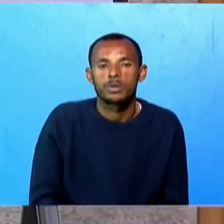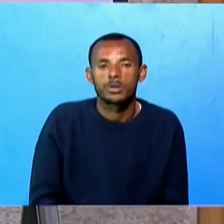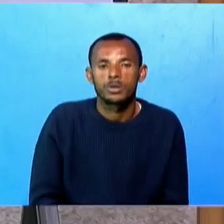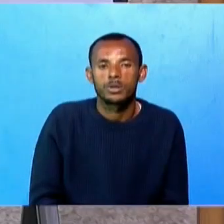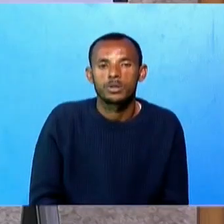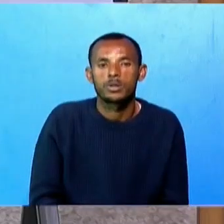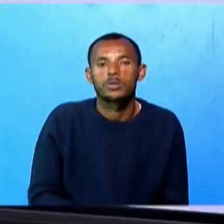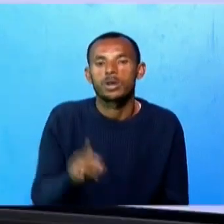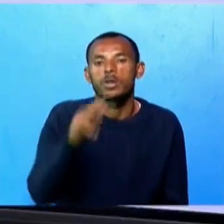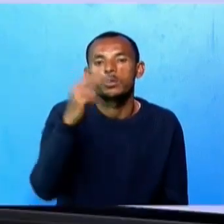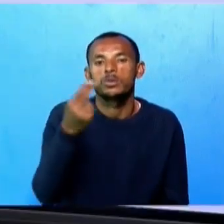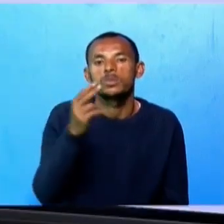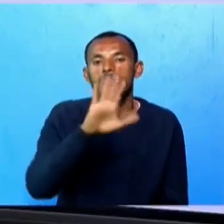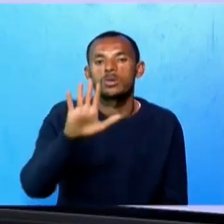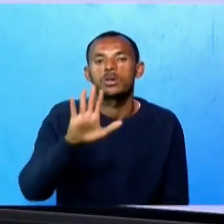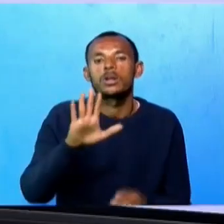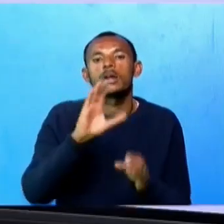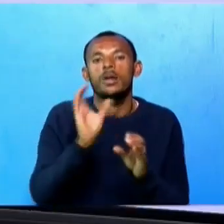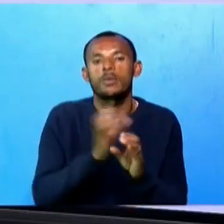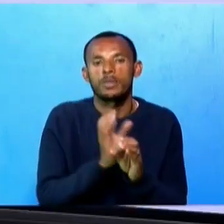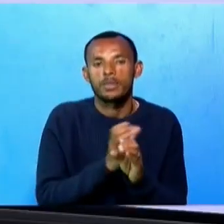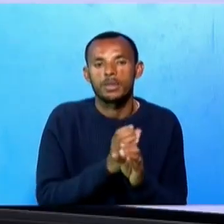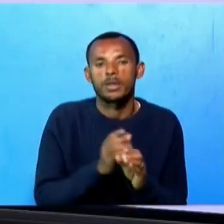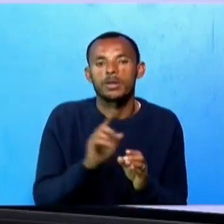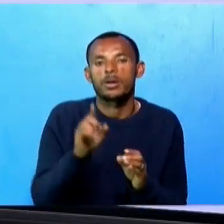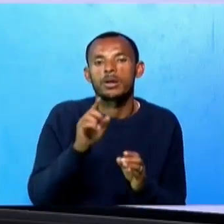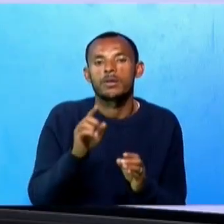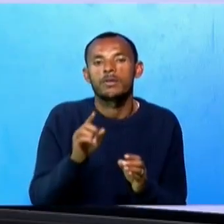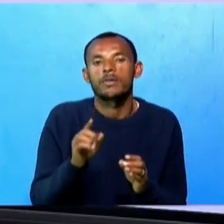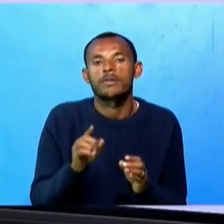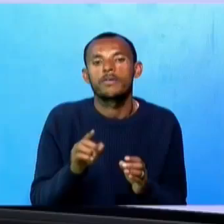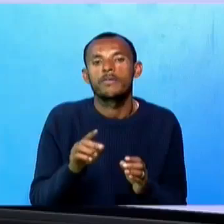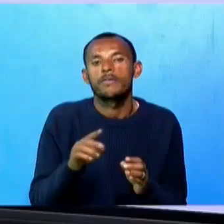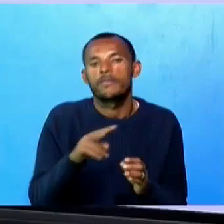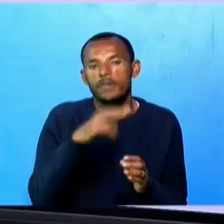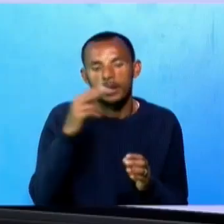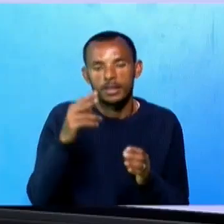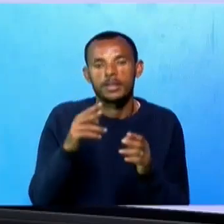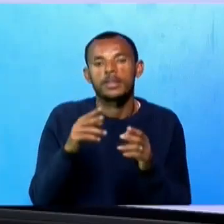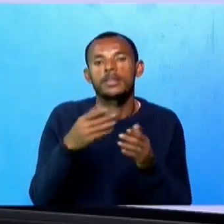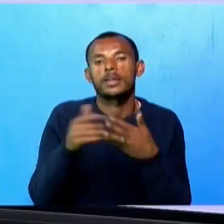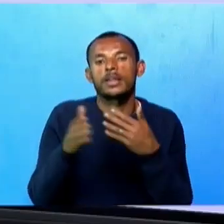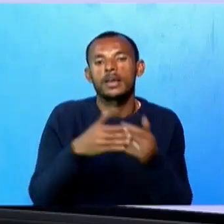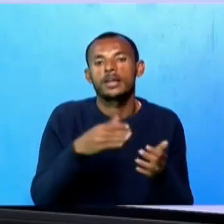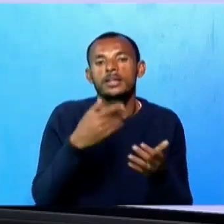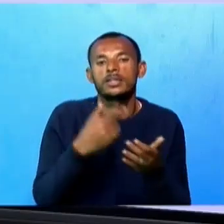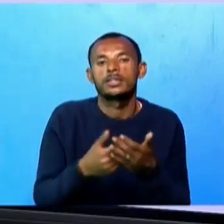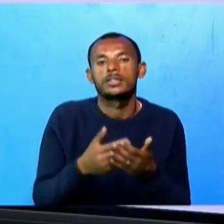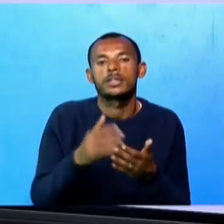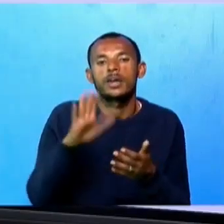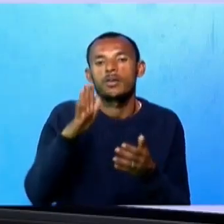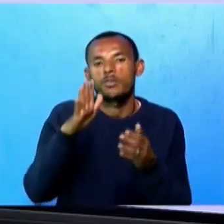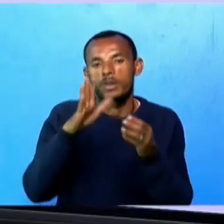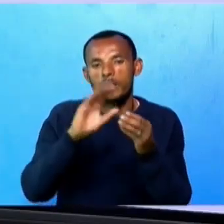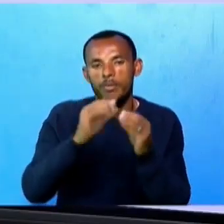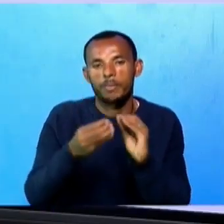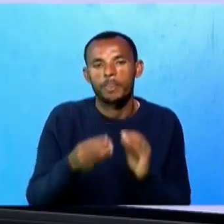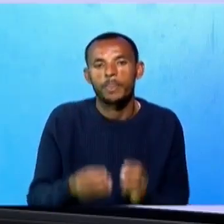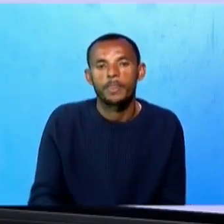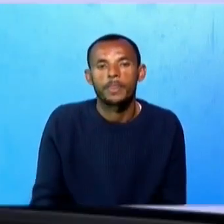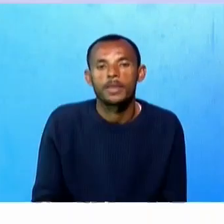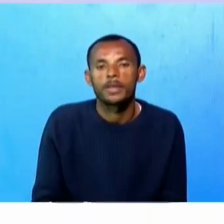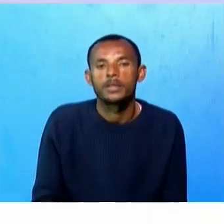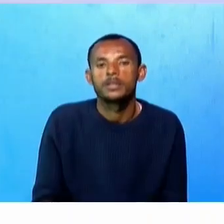you can use your calculator, or you can be very technical in simplifying this kind of numbers. Multiply